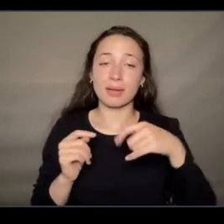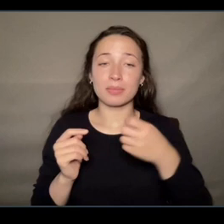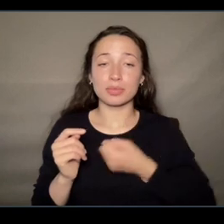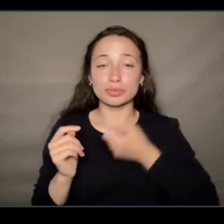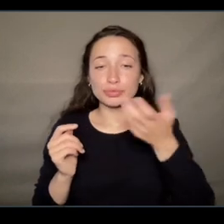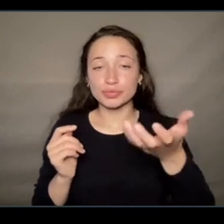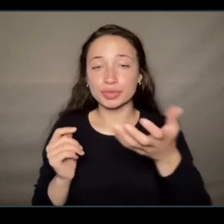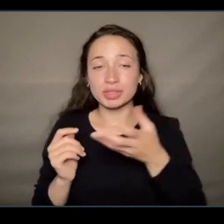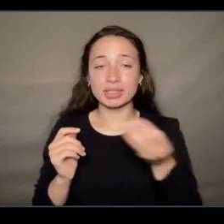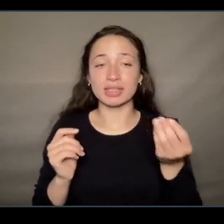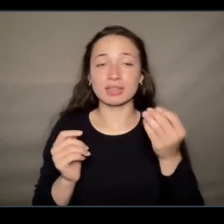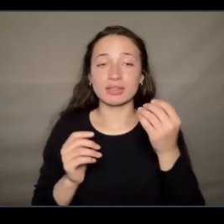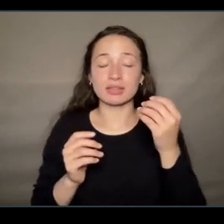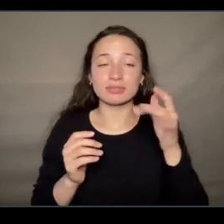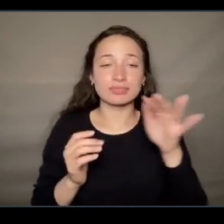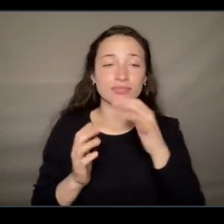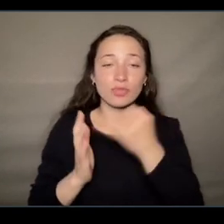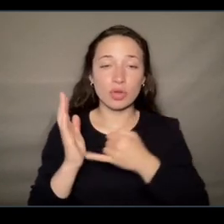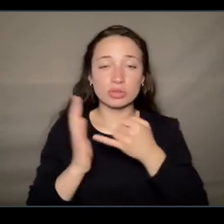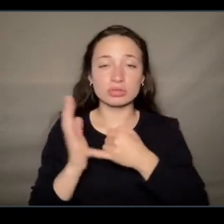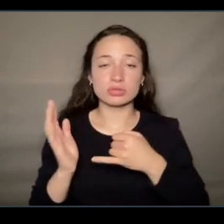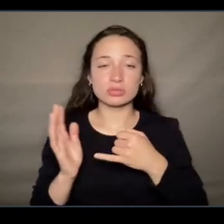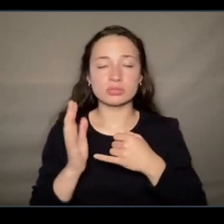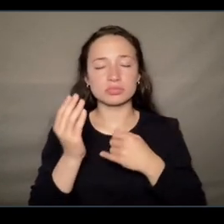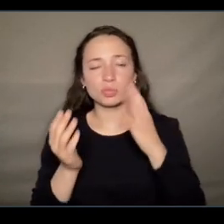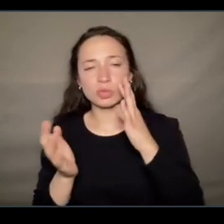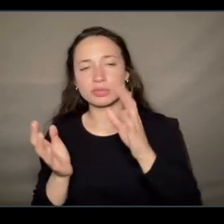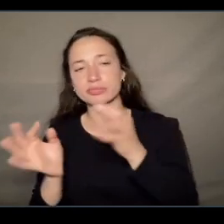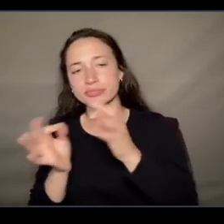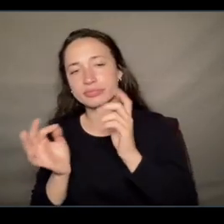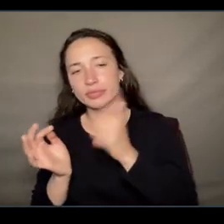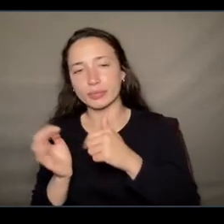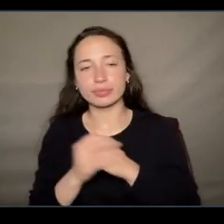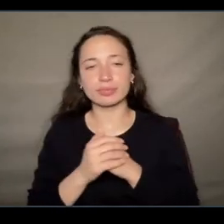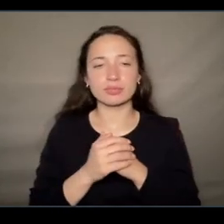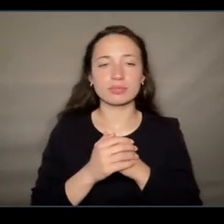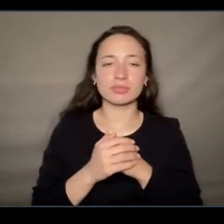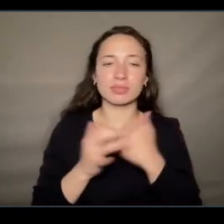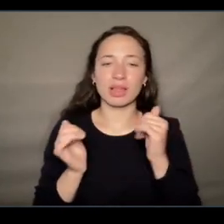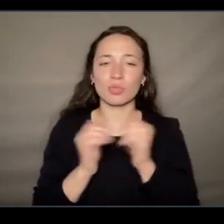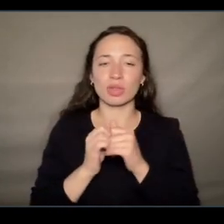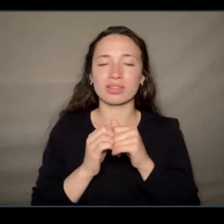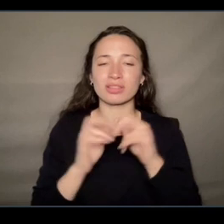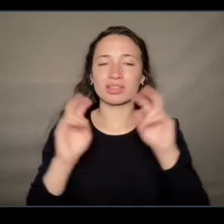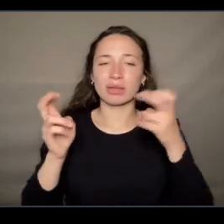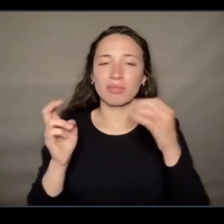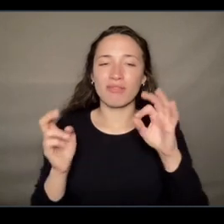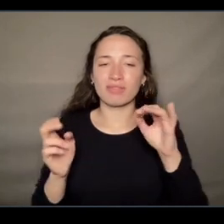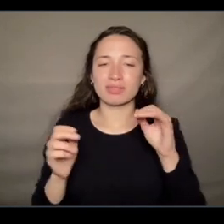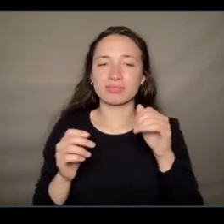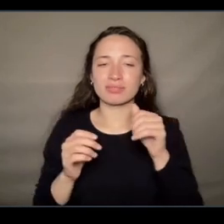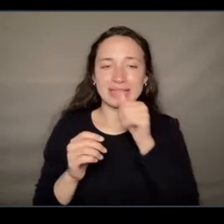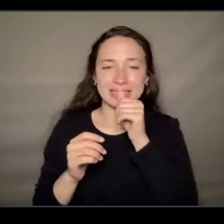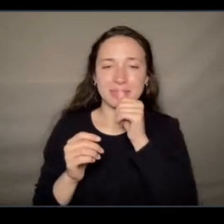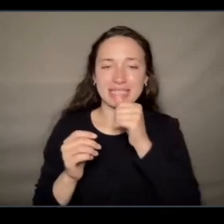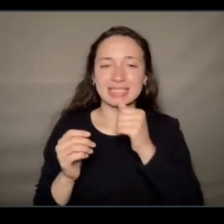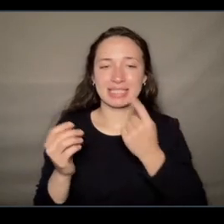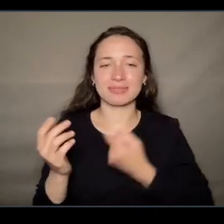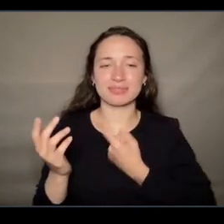that poetry and many of the arts, and I'll bring this out a little bit later too, plays with this theme of